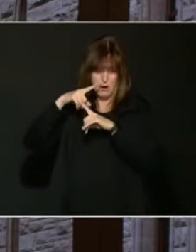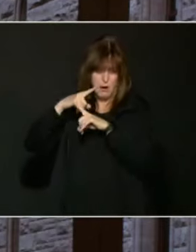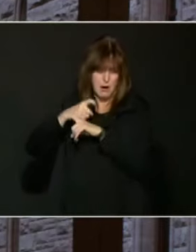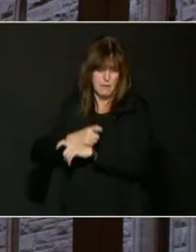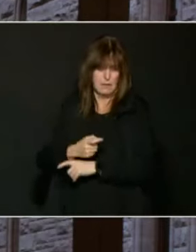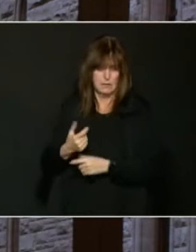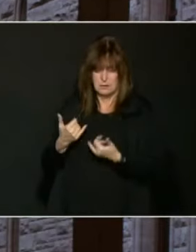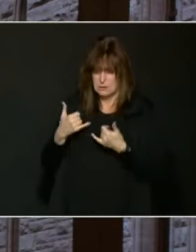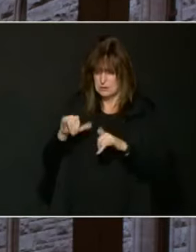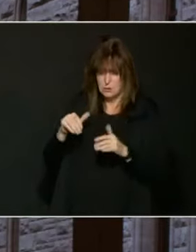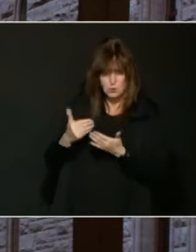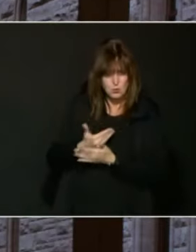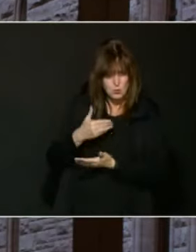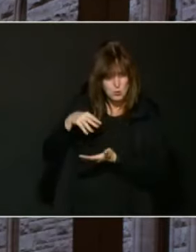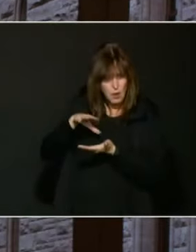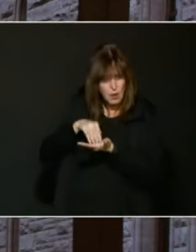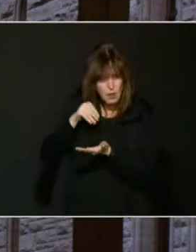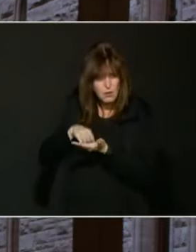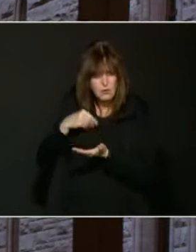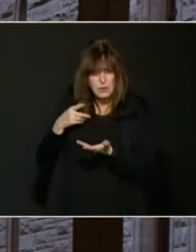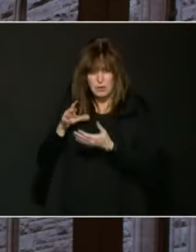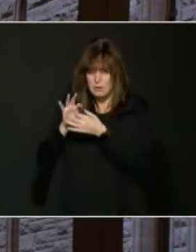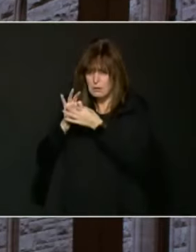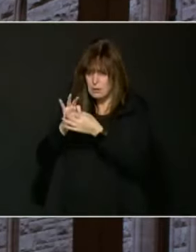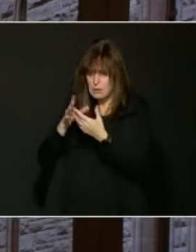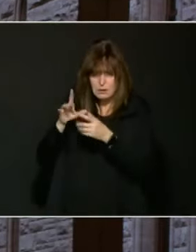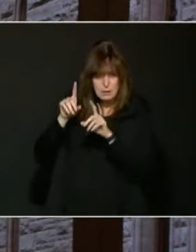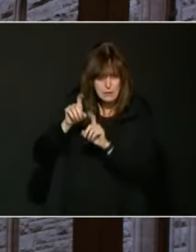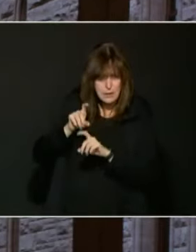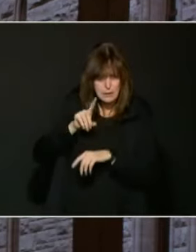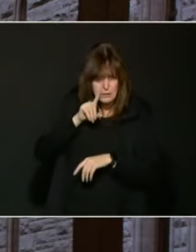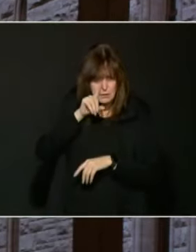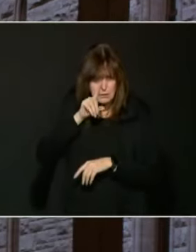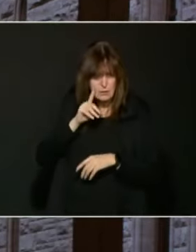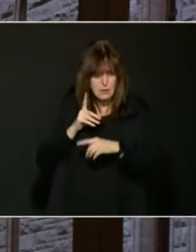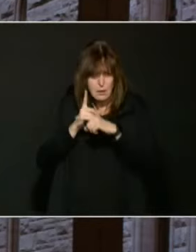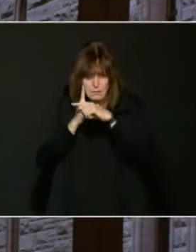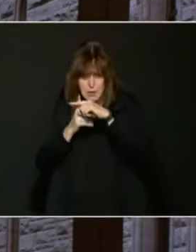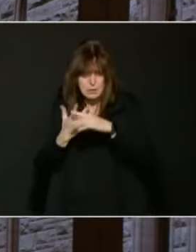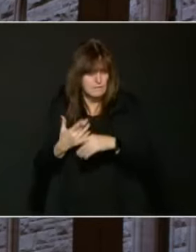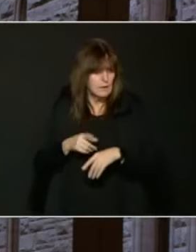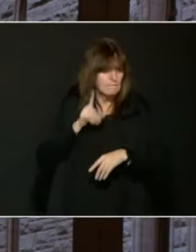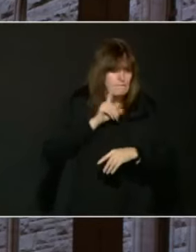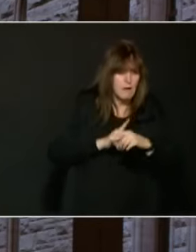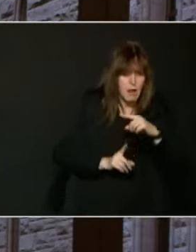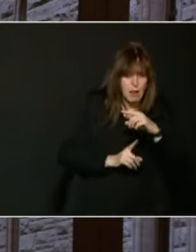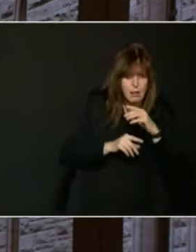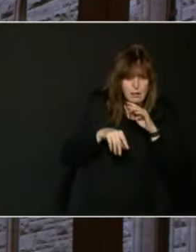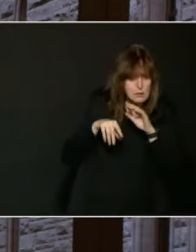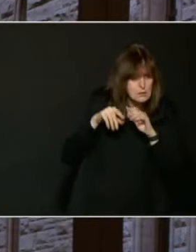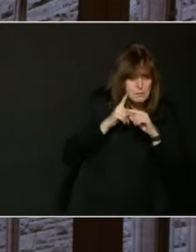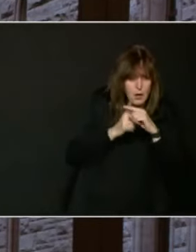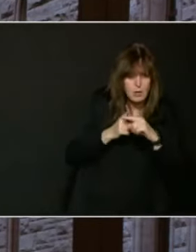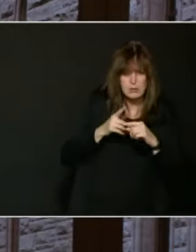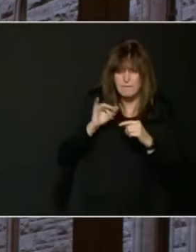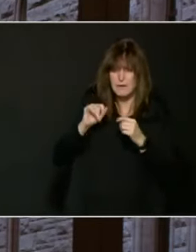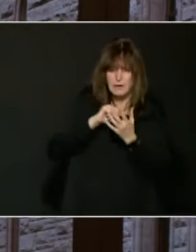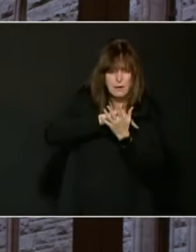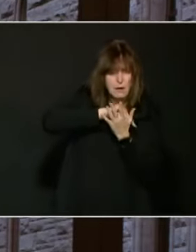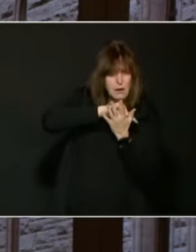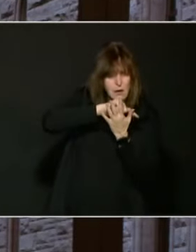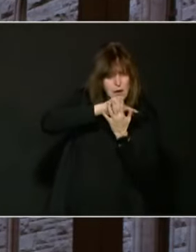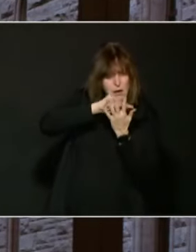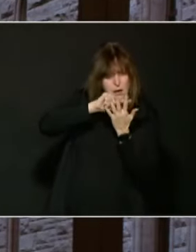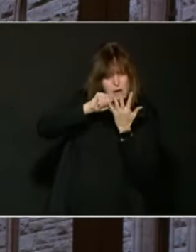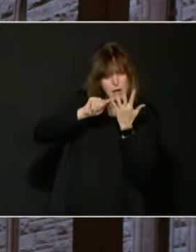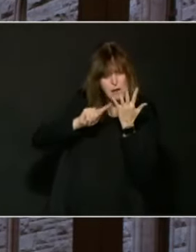testing methodologies, positivity, false positive, all this kind of commentary and things that come into the discussions and